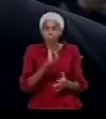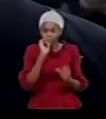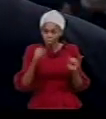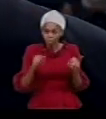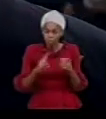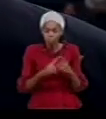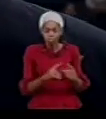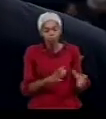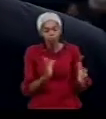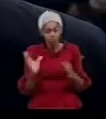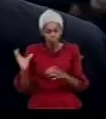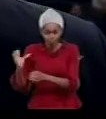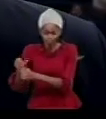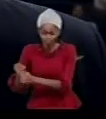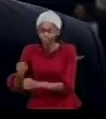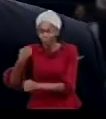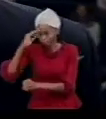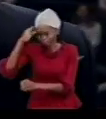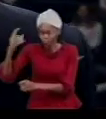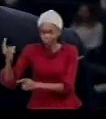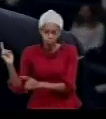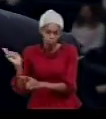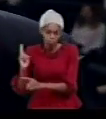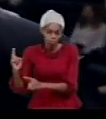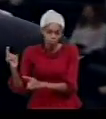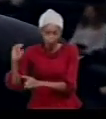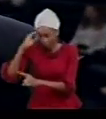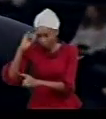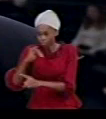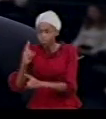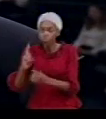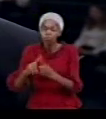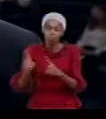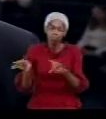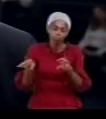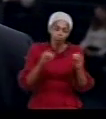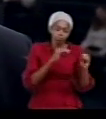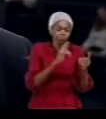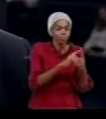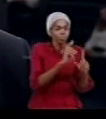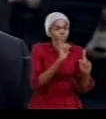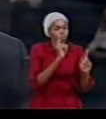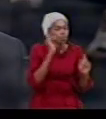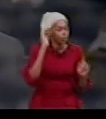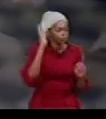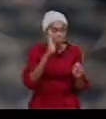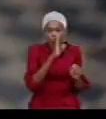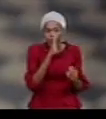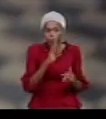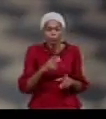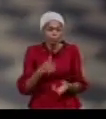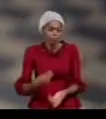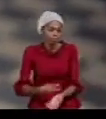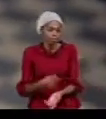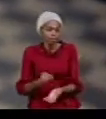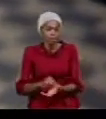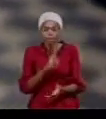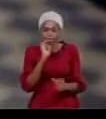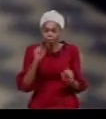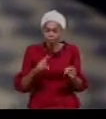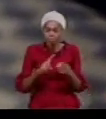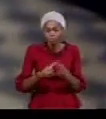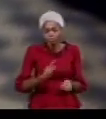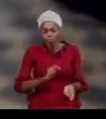take man from where he is to where he ought to be. A gospel that is able to